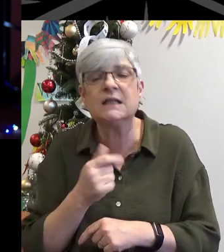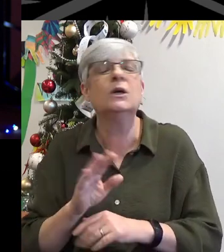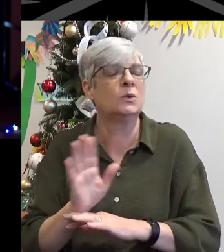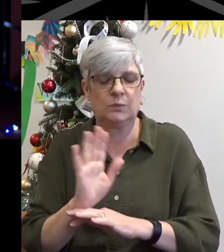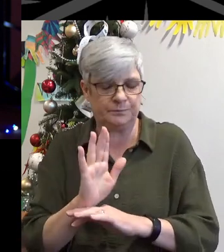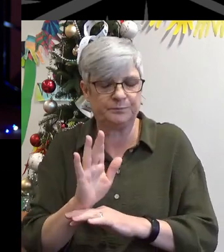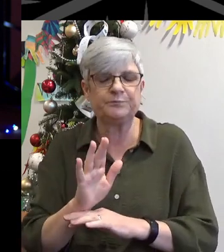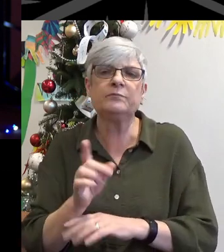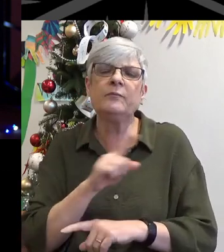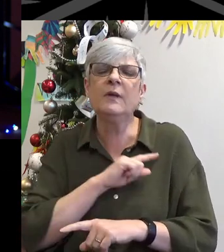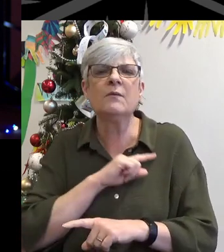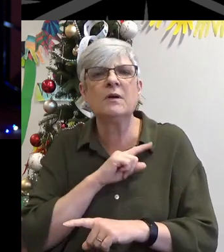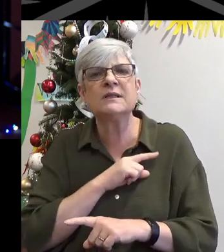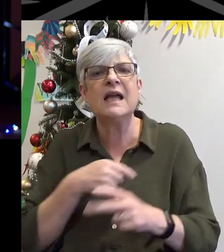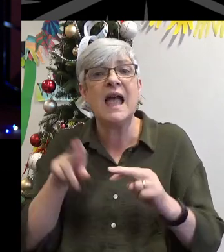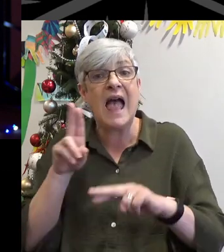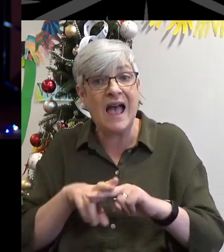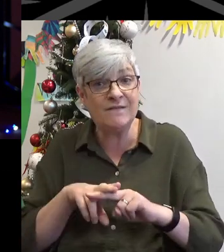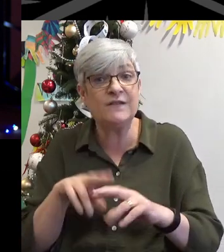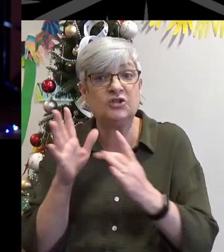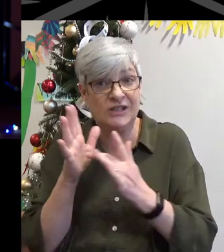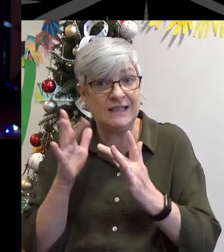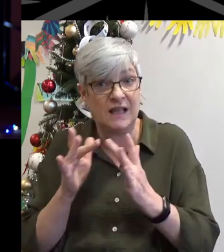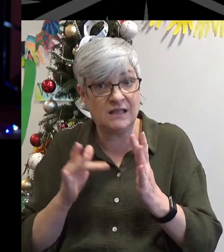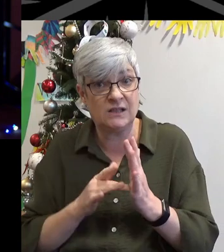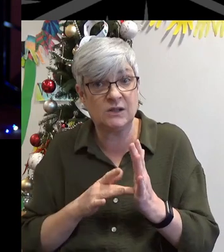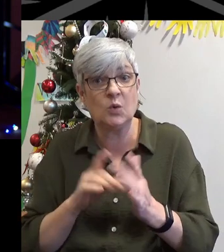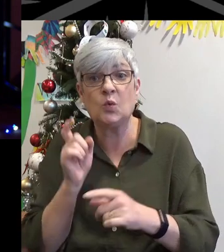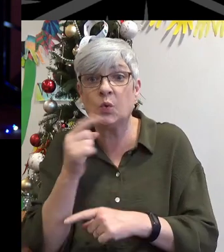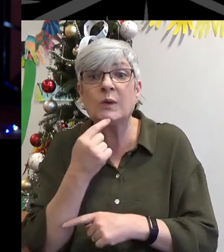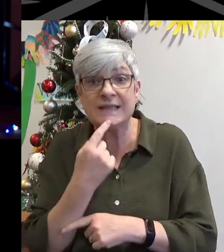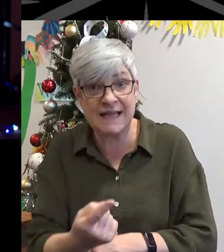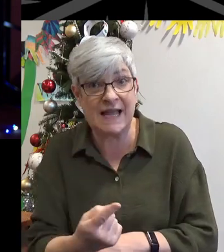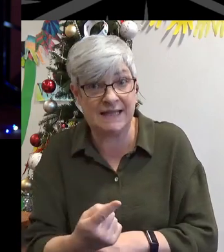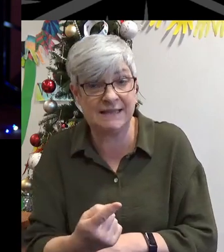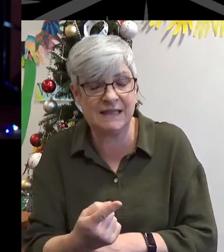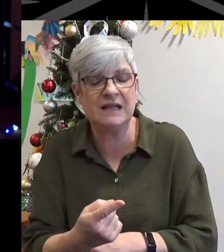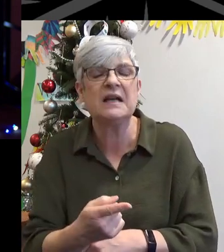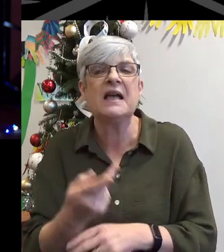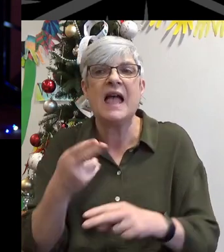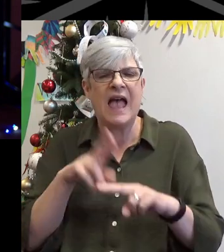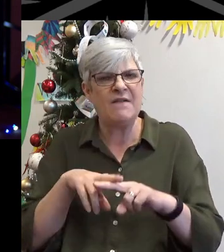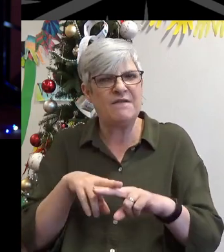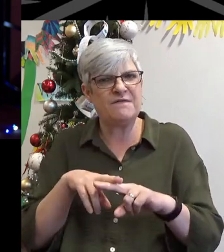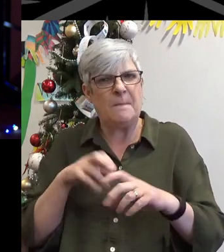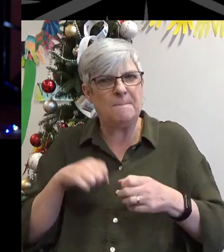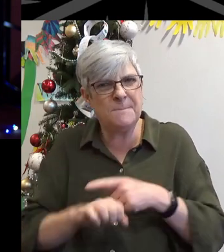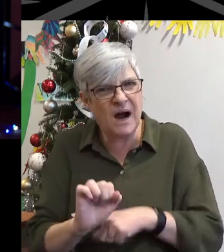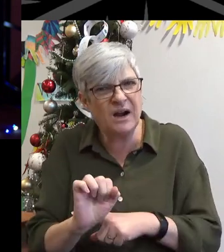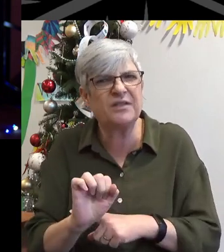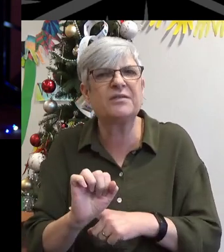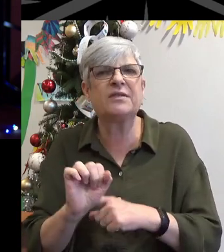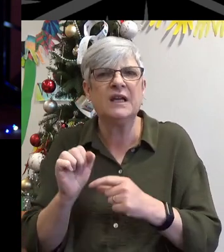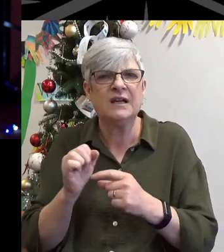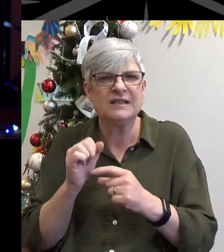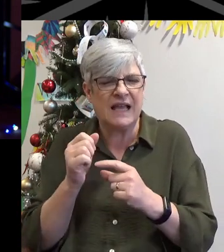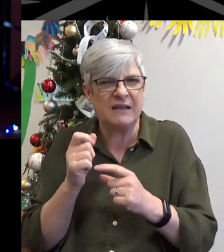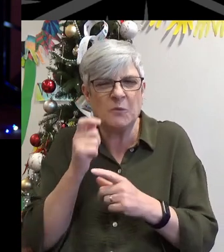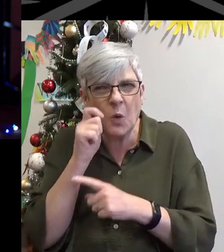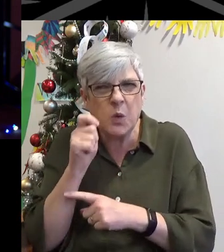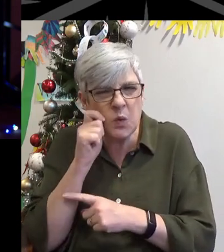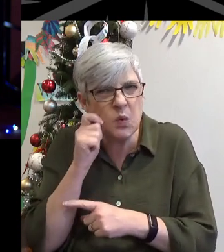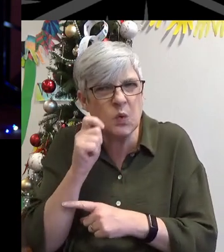Because if Jesus is who he claimed to be, if the clues given at his birth that were then filled out by the things